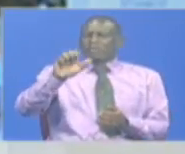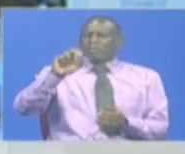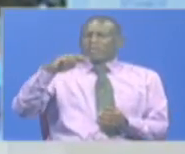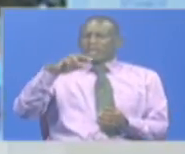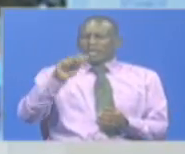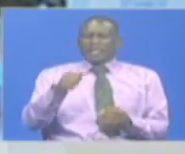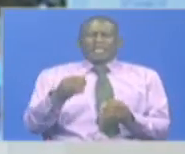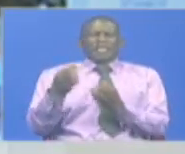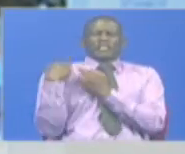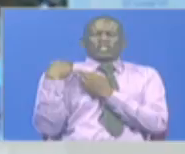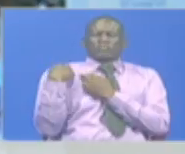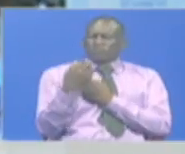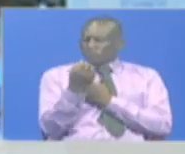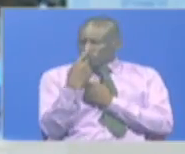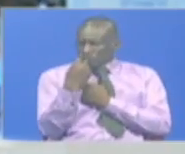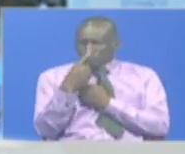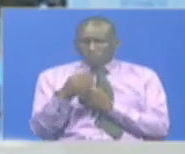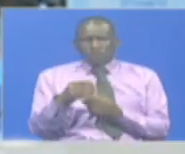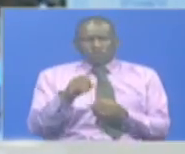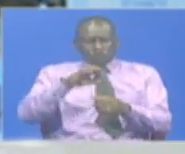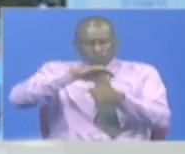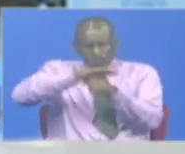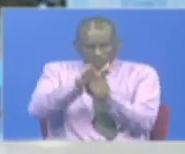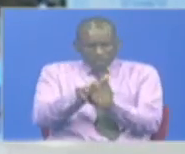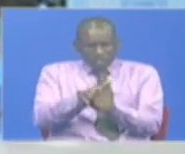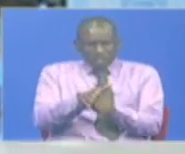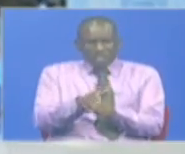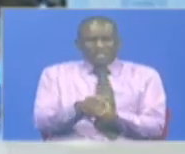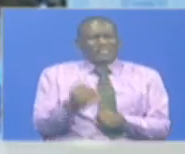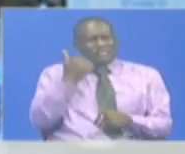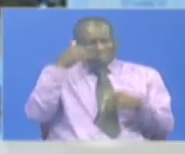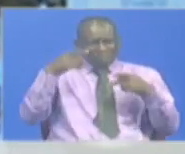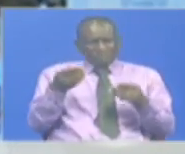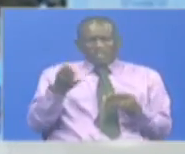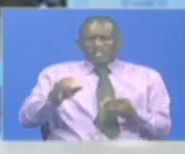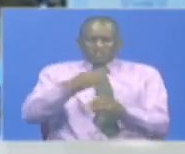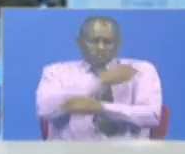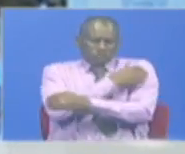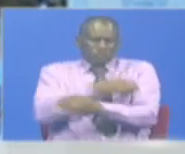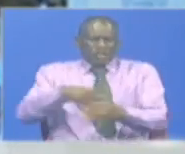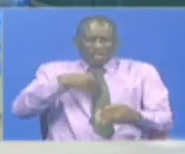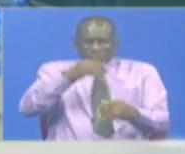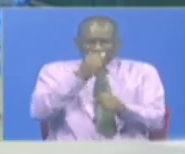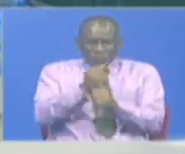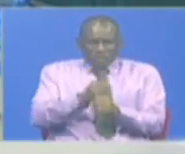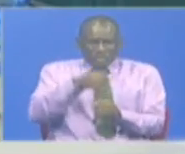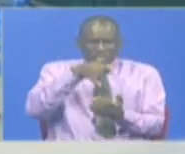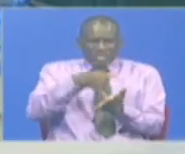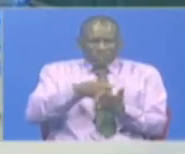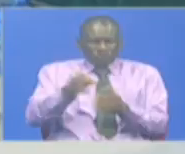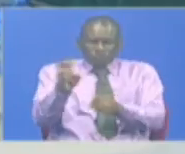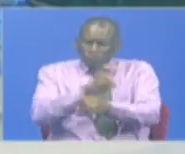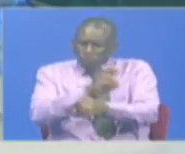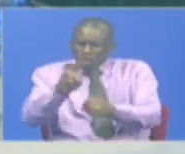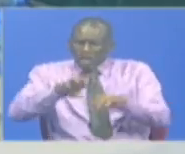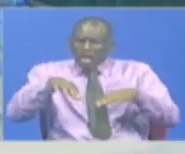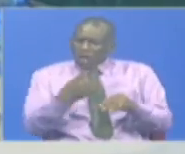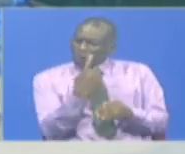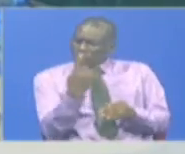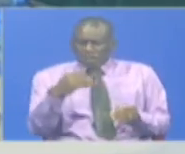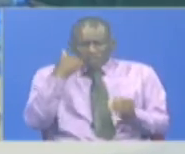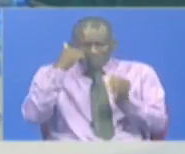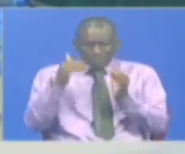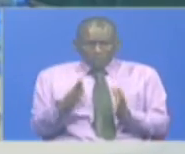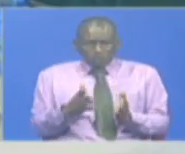treatment of COVID-19 patients at the Jocham Hospital. His daily routine involves monitoring how each patient